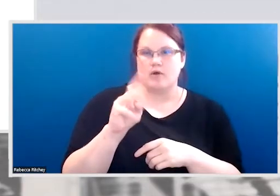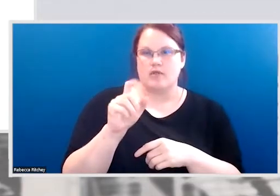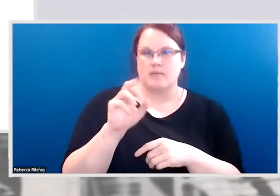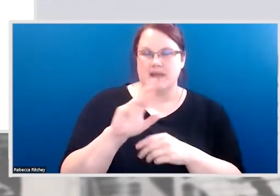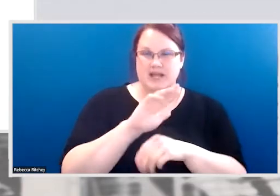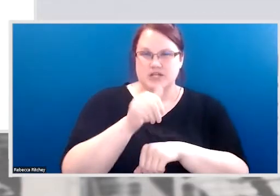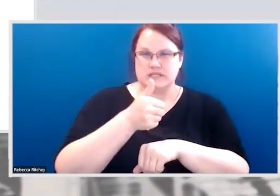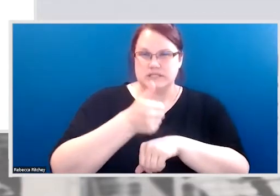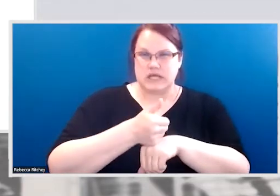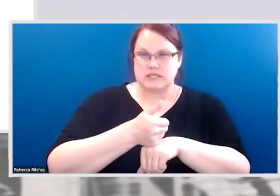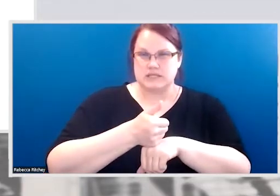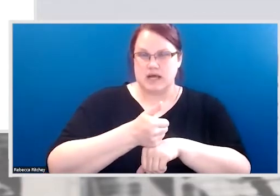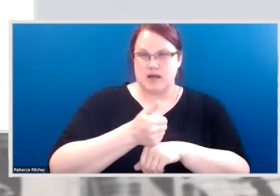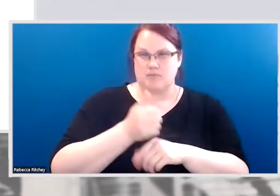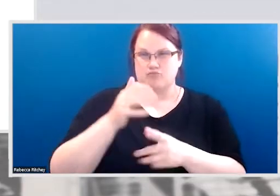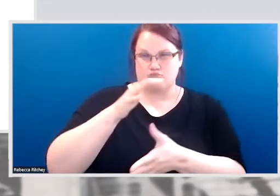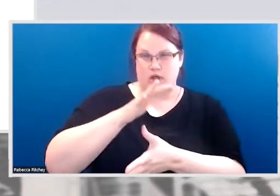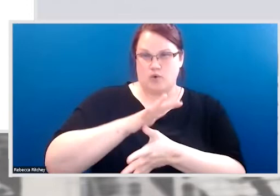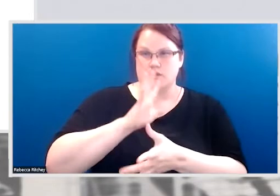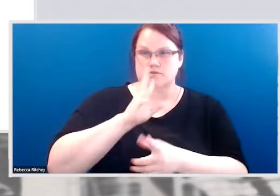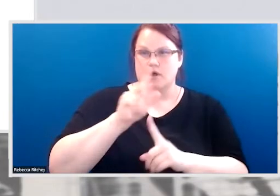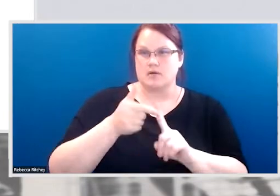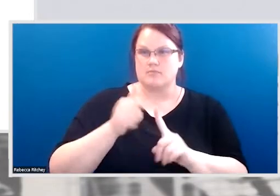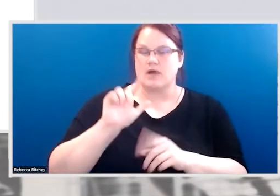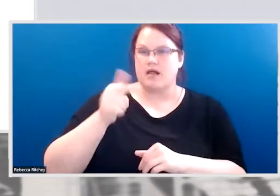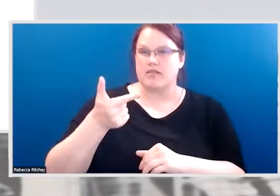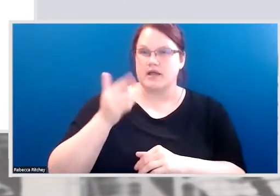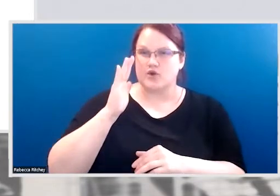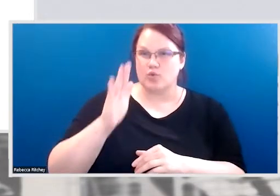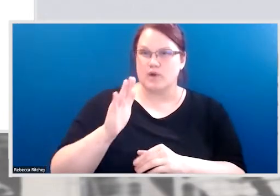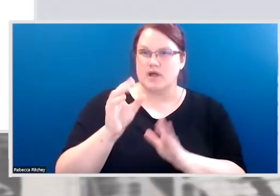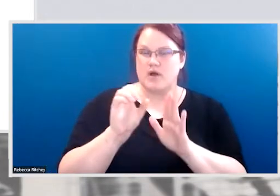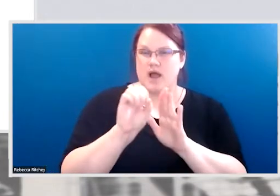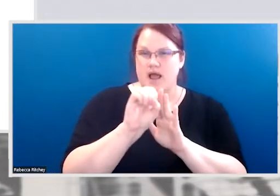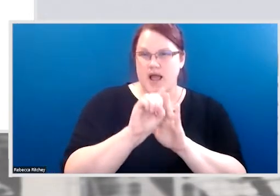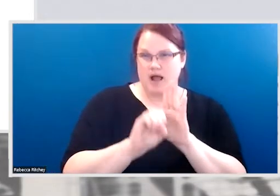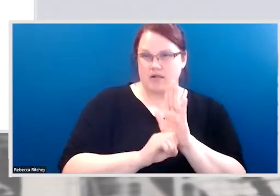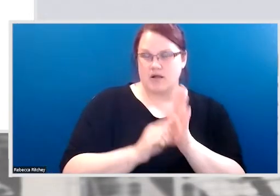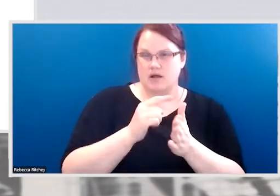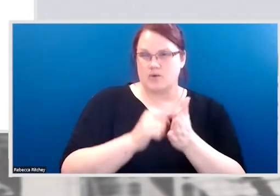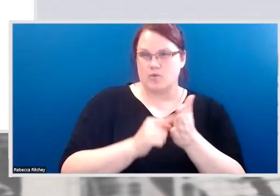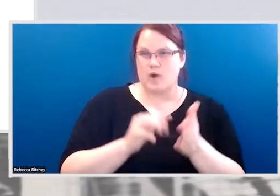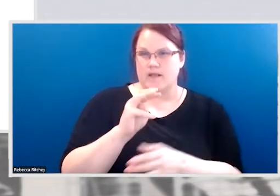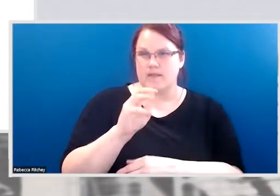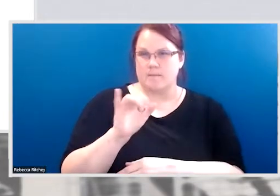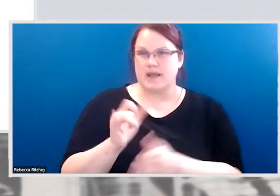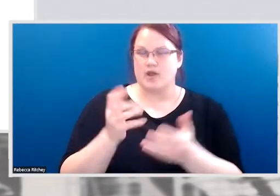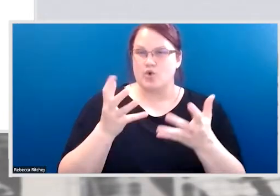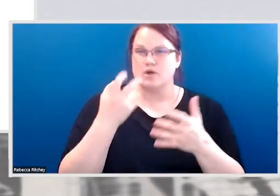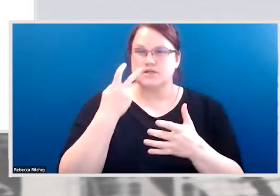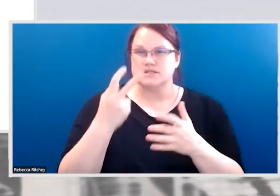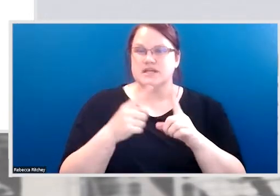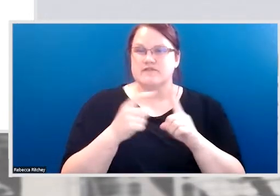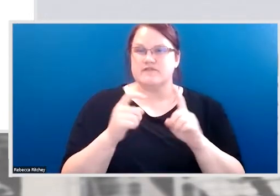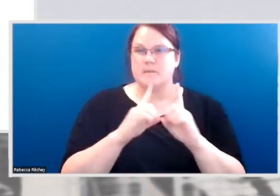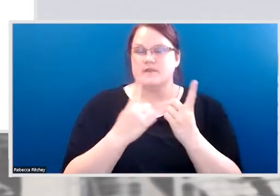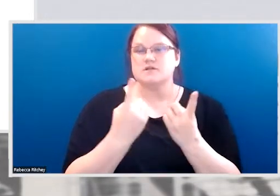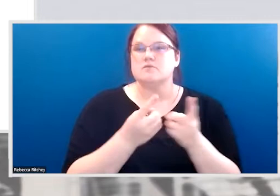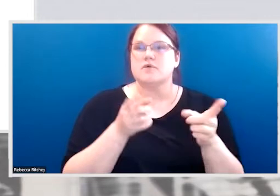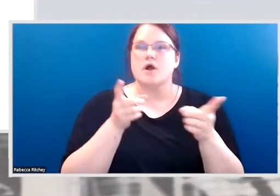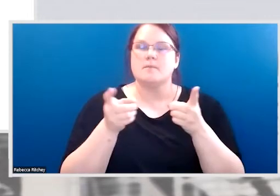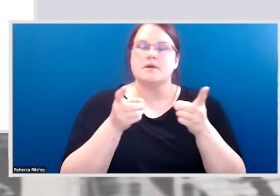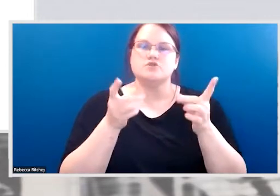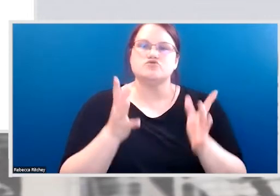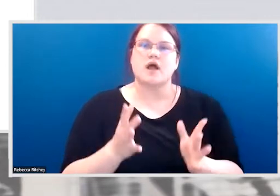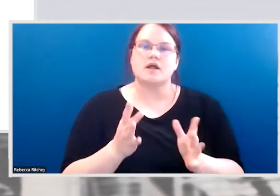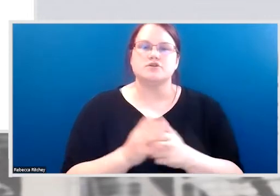out a series of priorities, which we're going to talk about in a little bit, that outlines what the mayor wants to see from the department directors in terms of their requests.